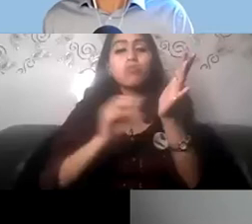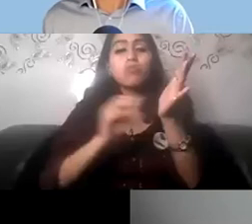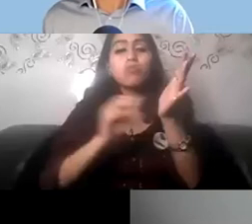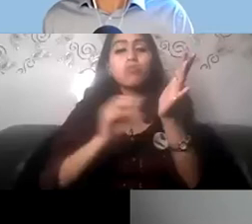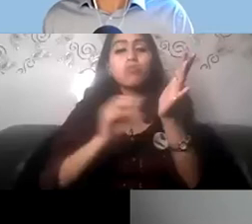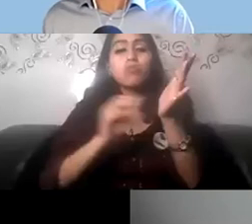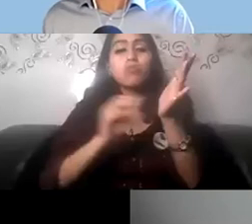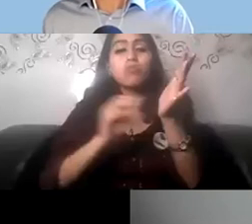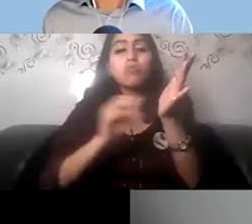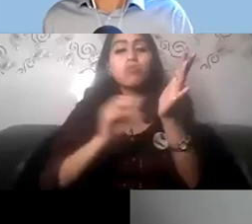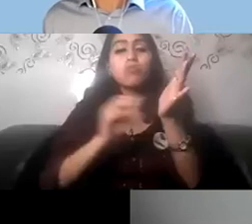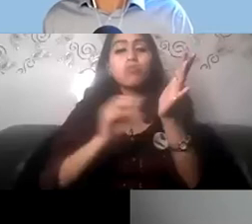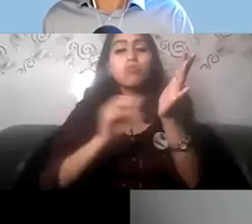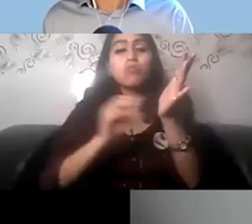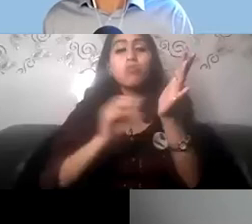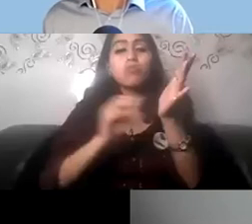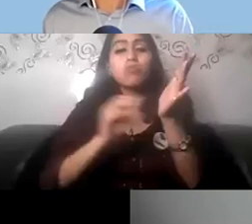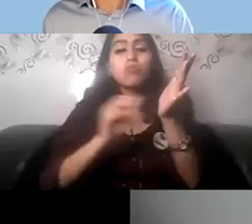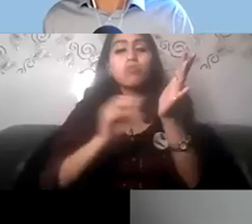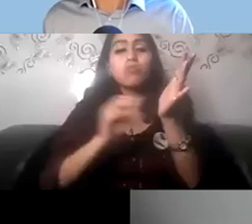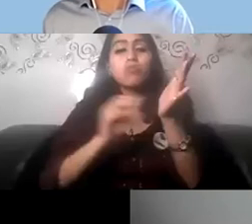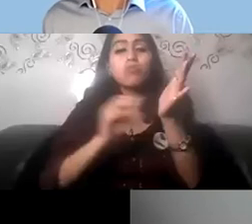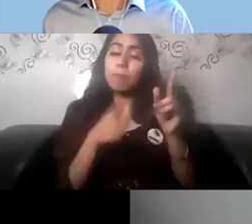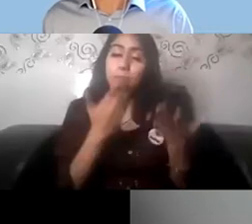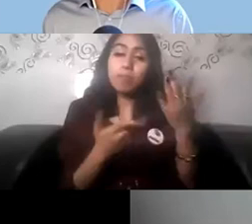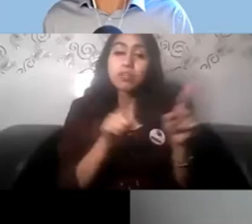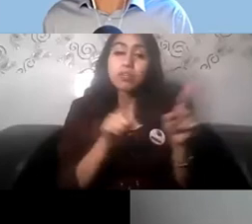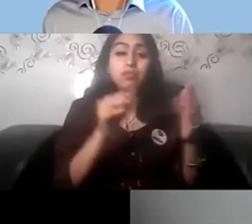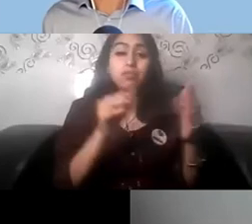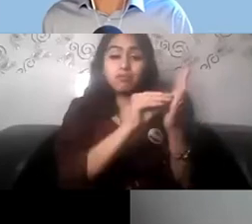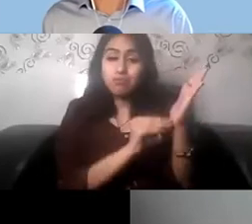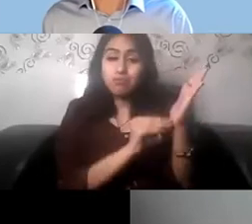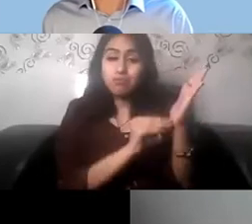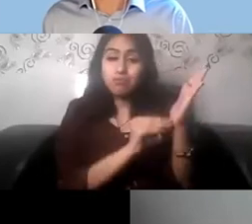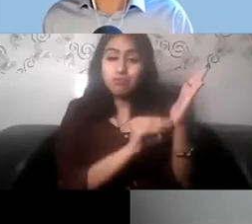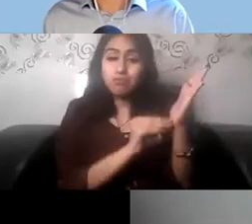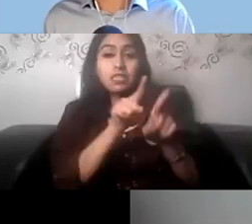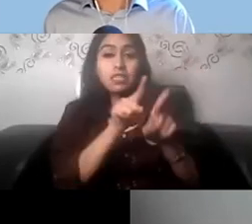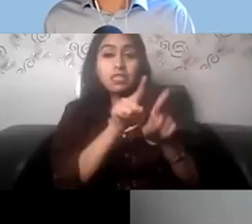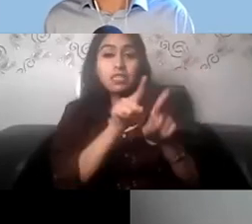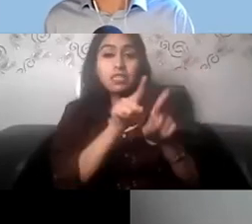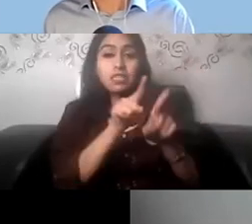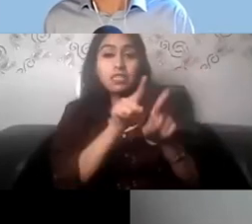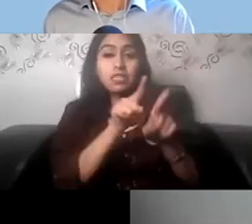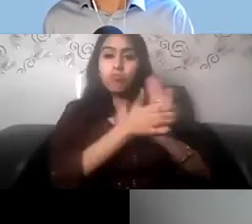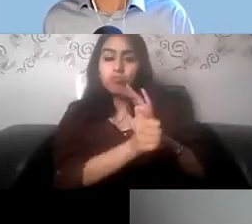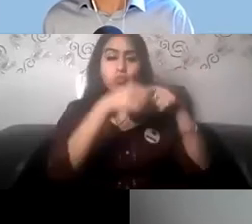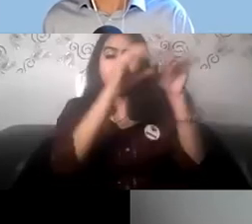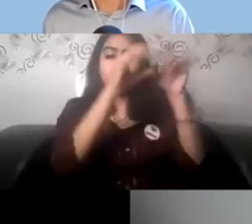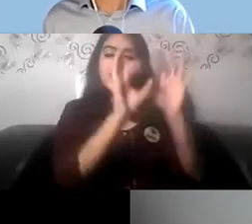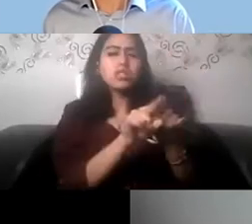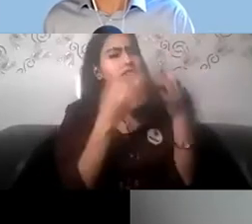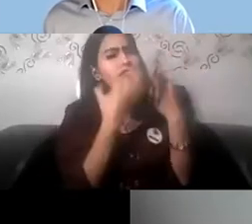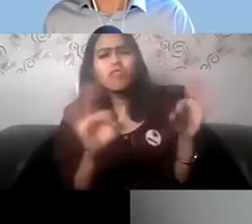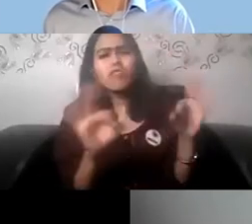is exact reasonable adjustments for those individuals. I mentioned it before, it's called Clear Talents, and if you go to cleartalents.info, it's free for